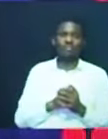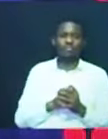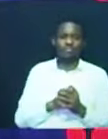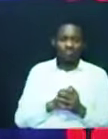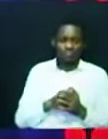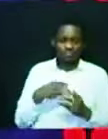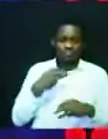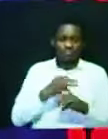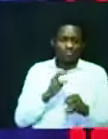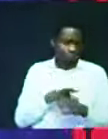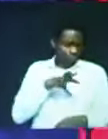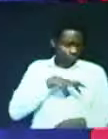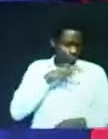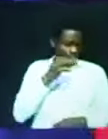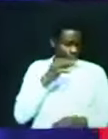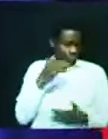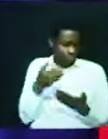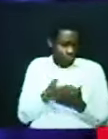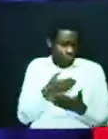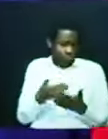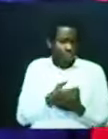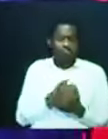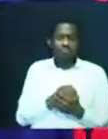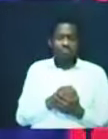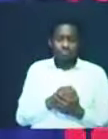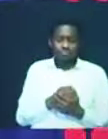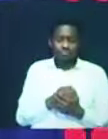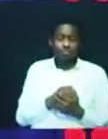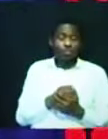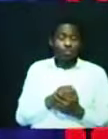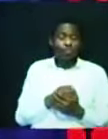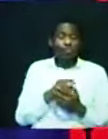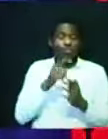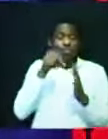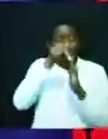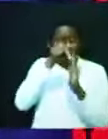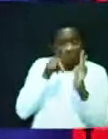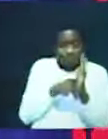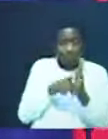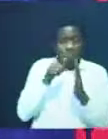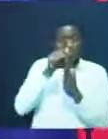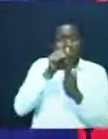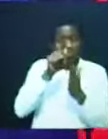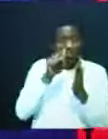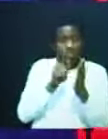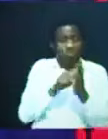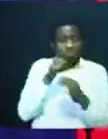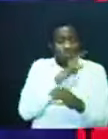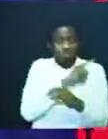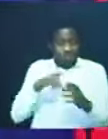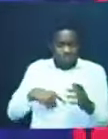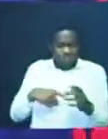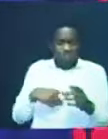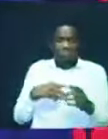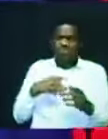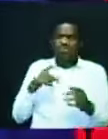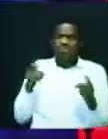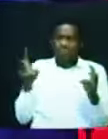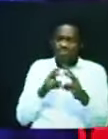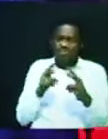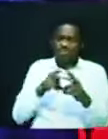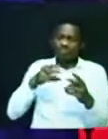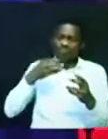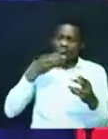refreshing the soul. The statutes of the Lord are trustworthy, making wise the simple. What that means is that